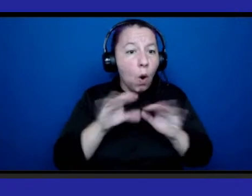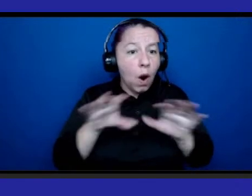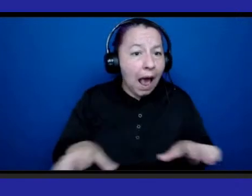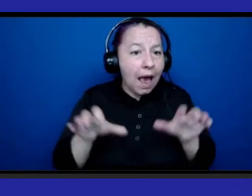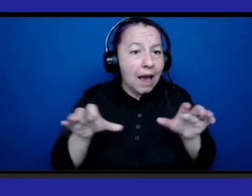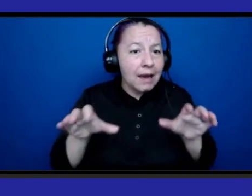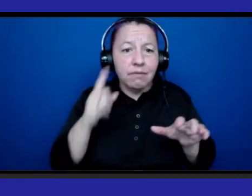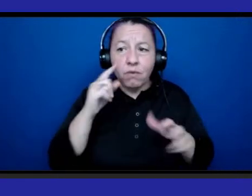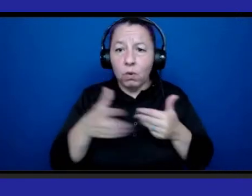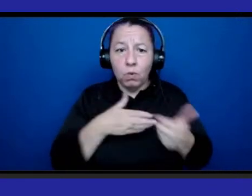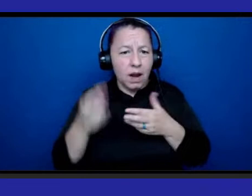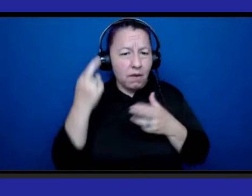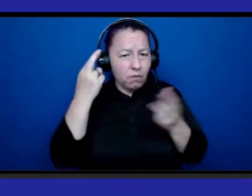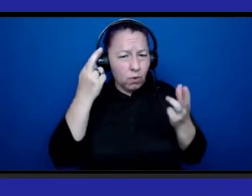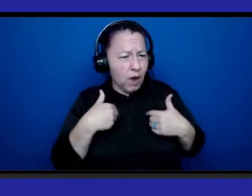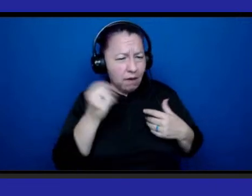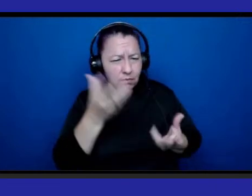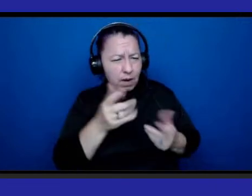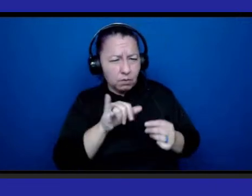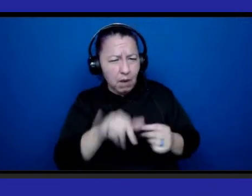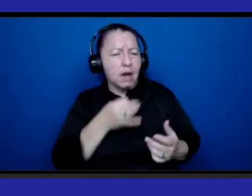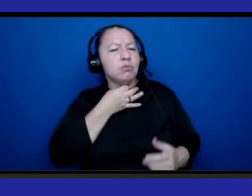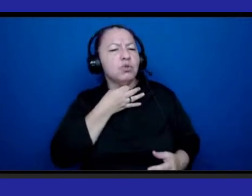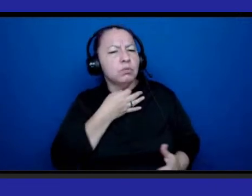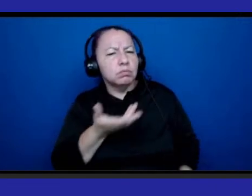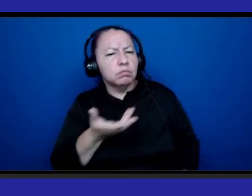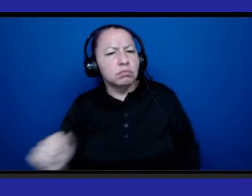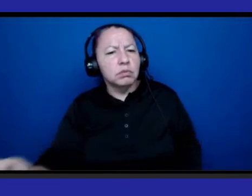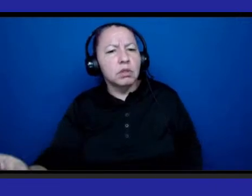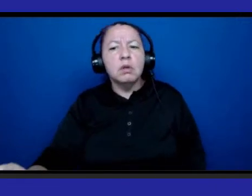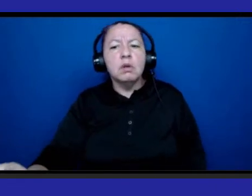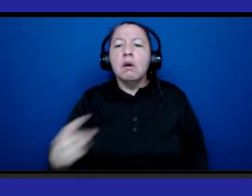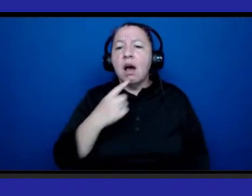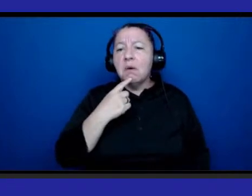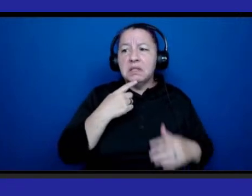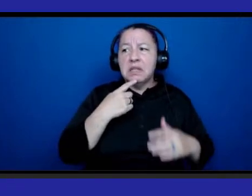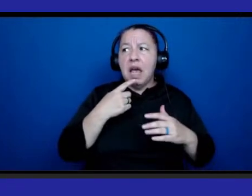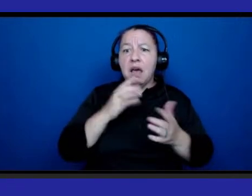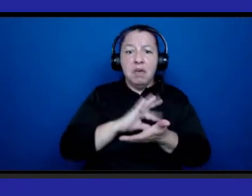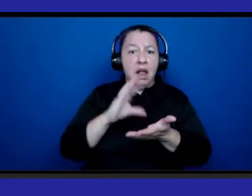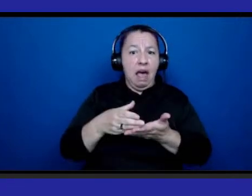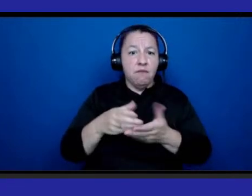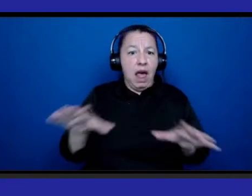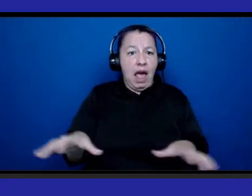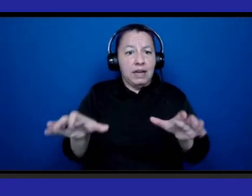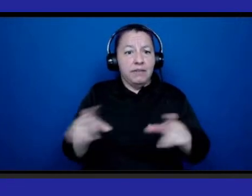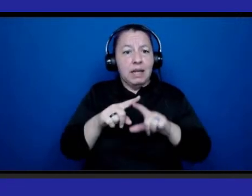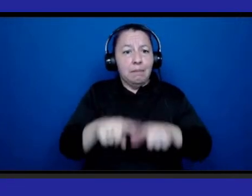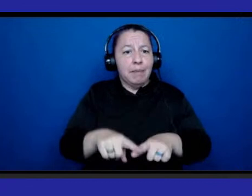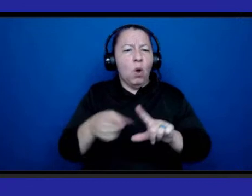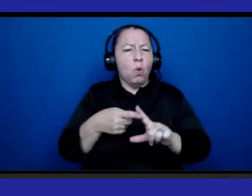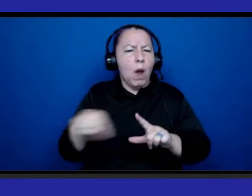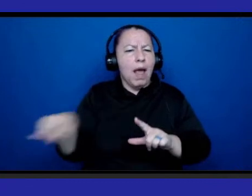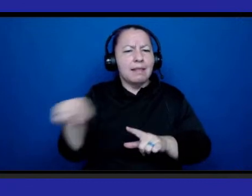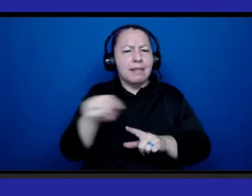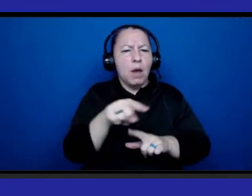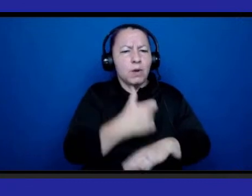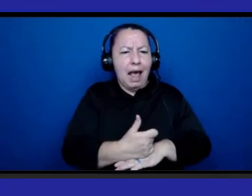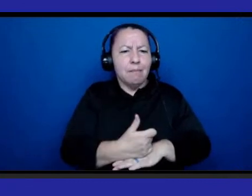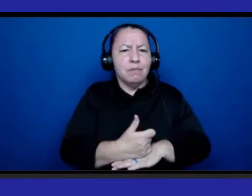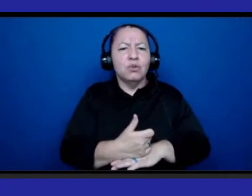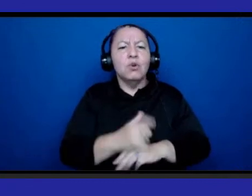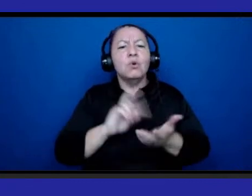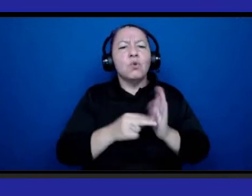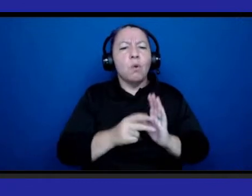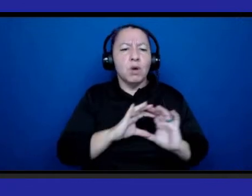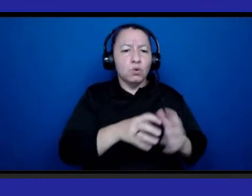Do you have information on that, or just curious about that? I would say the level of activity is based on when they were established. So those that were established earlier